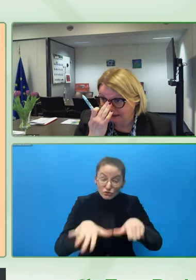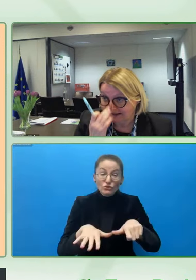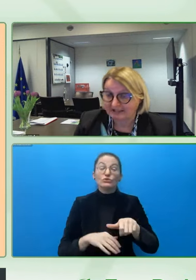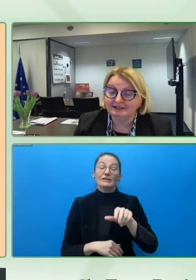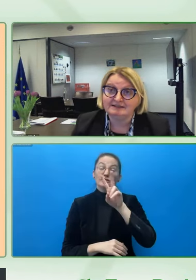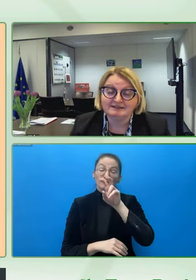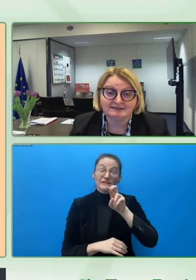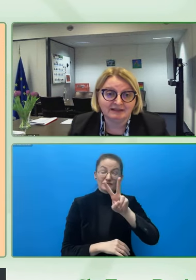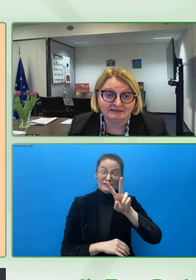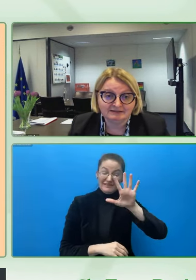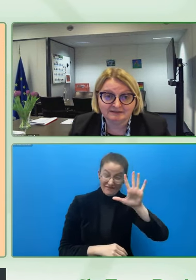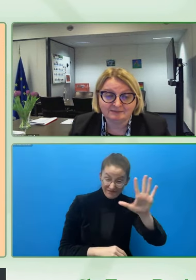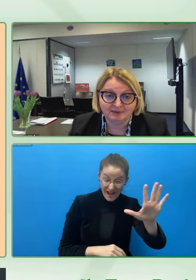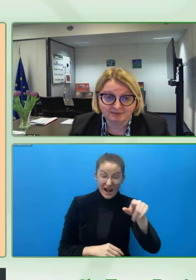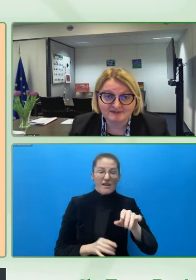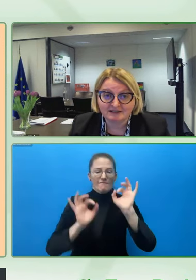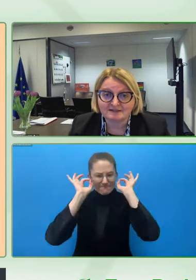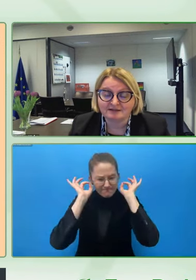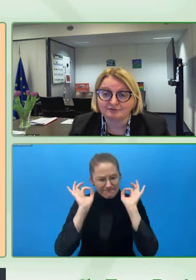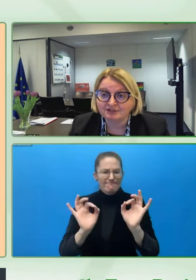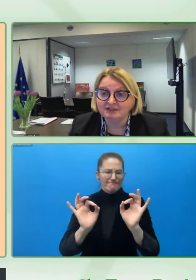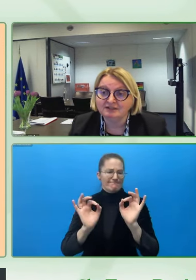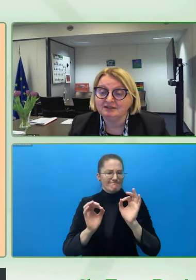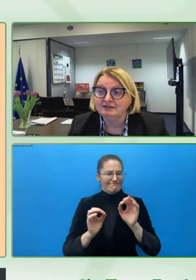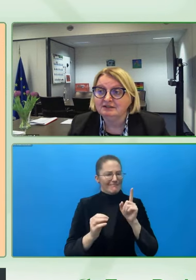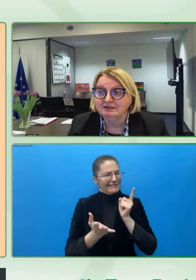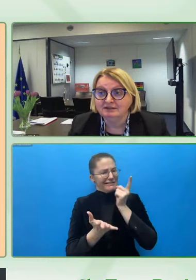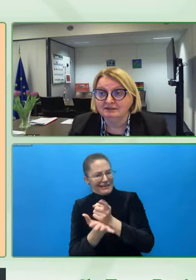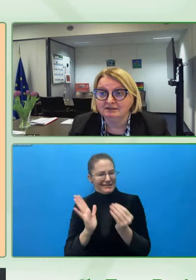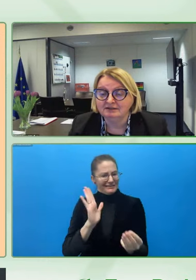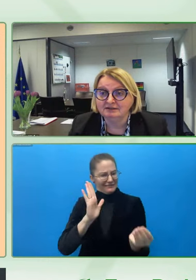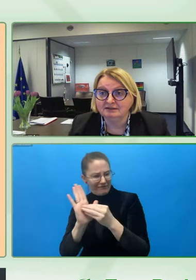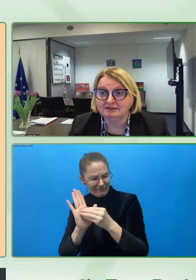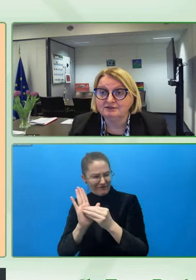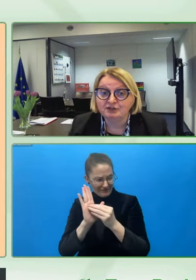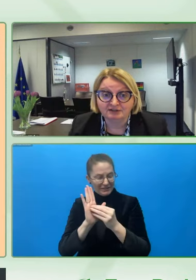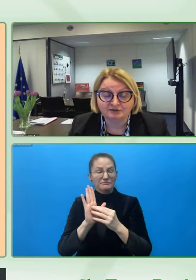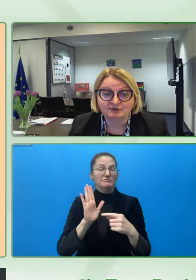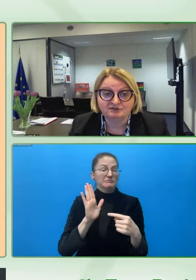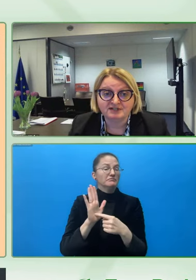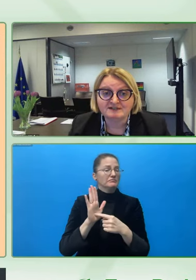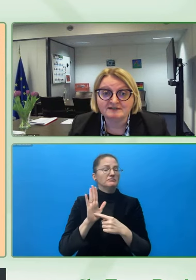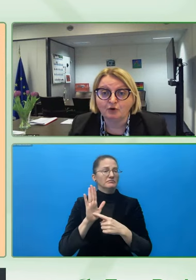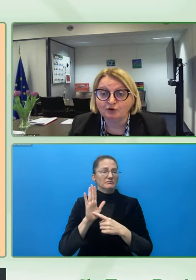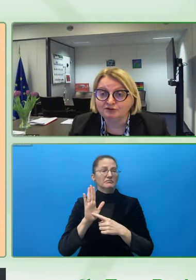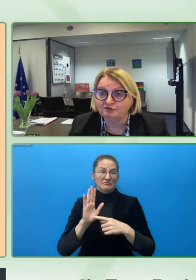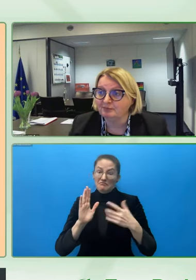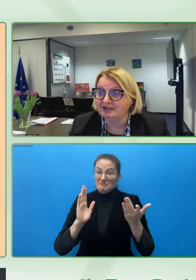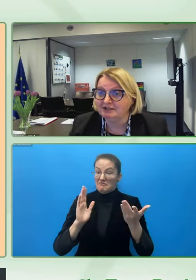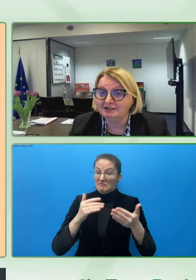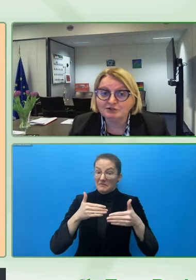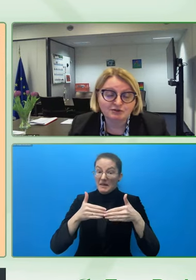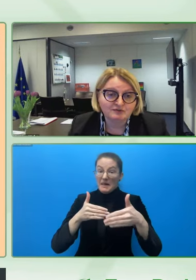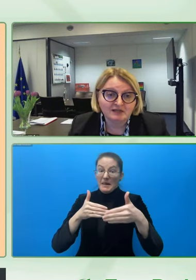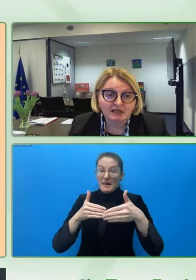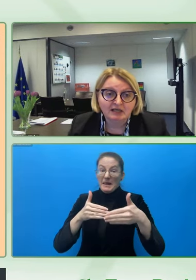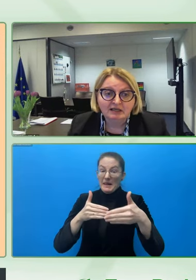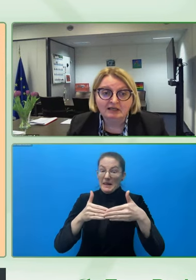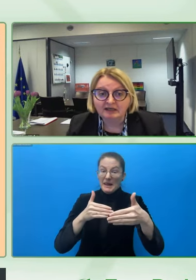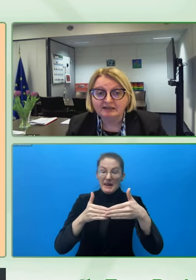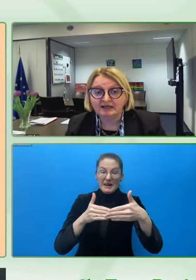corner, and the member states are really trying to address all the remaining